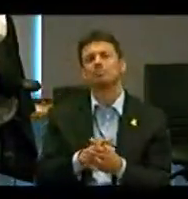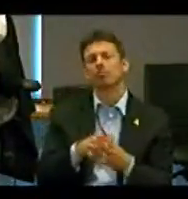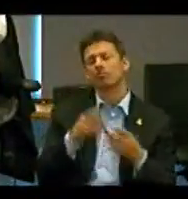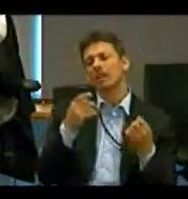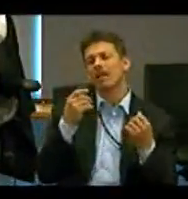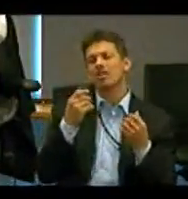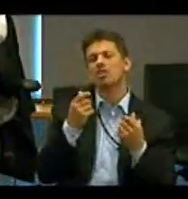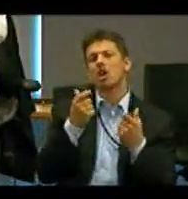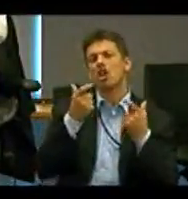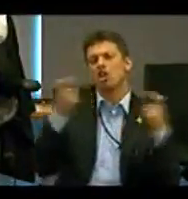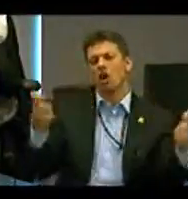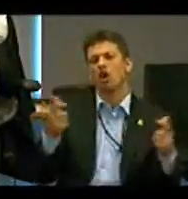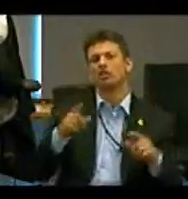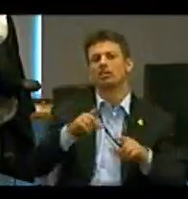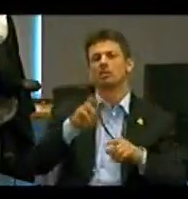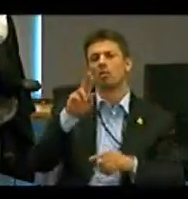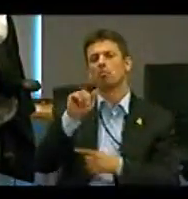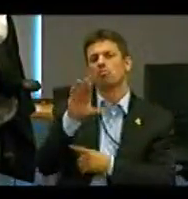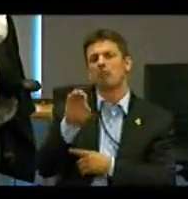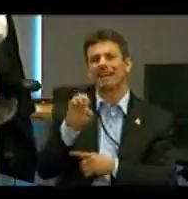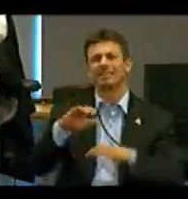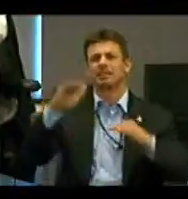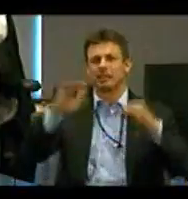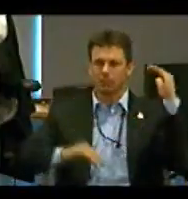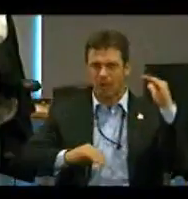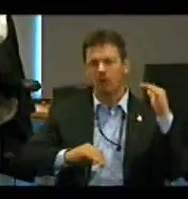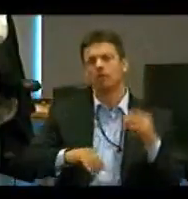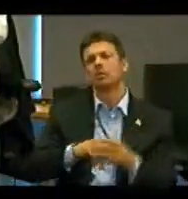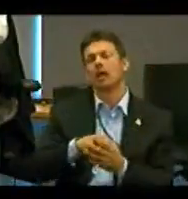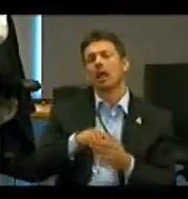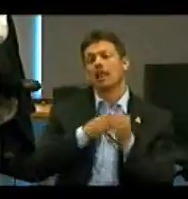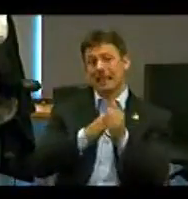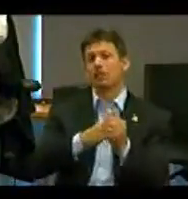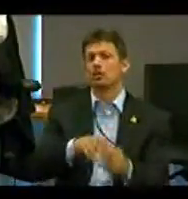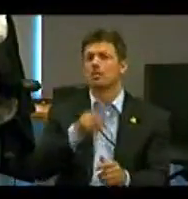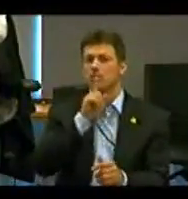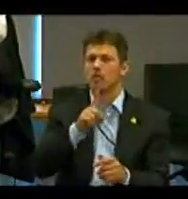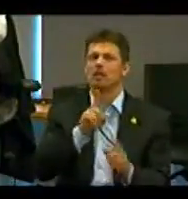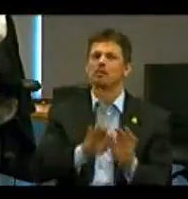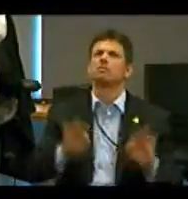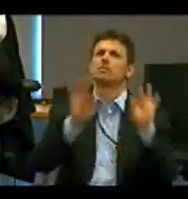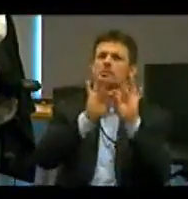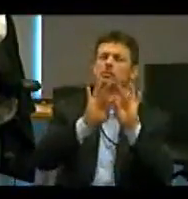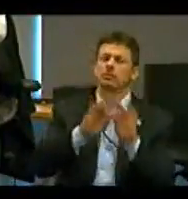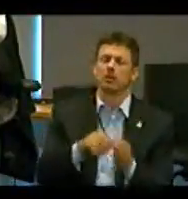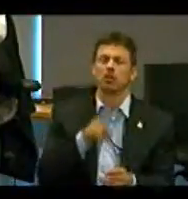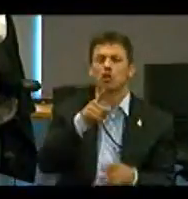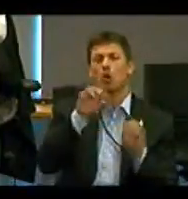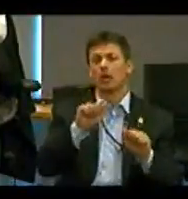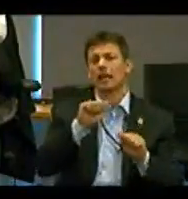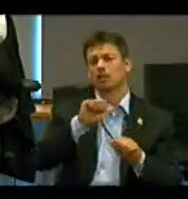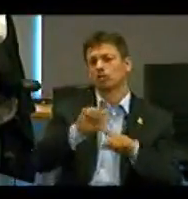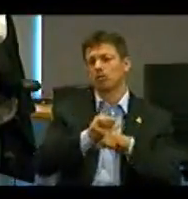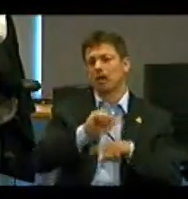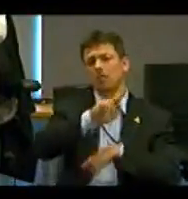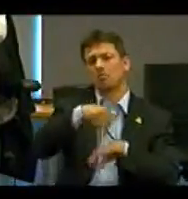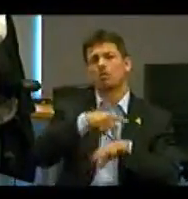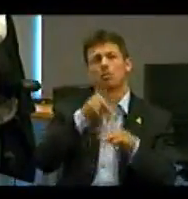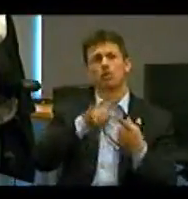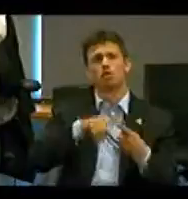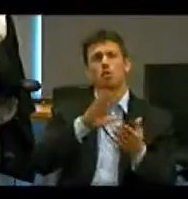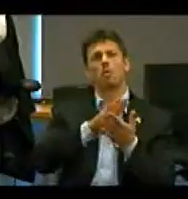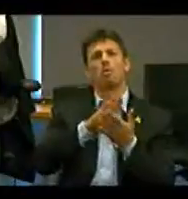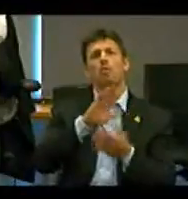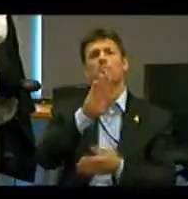racial disparities. The leadership matters a great deal. So you can train principals to be, competent in